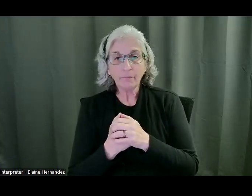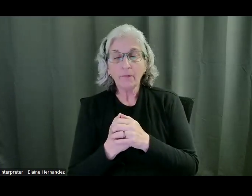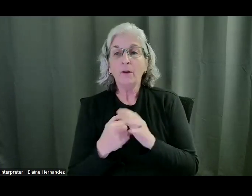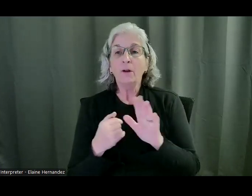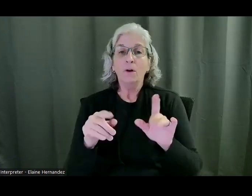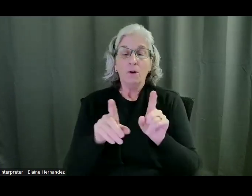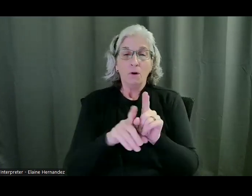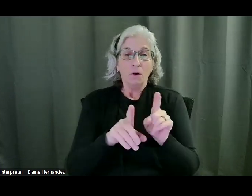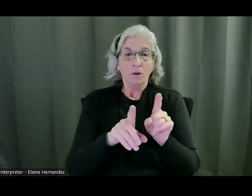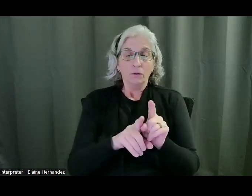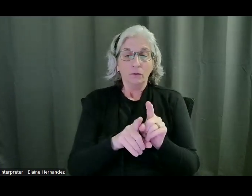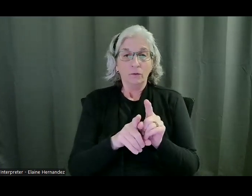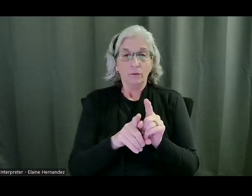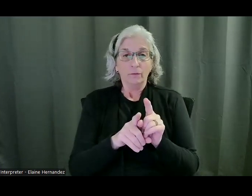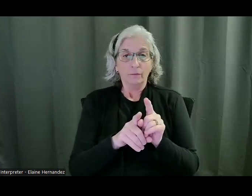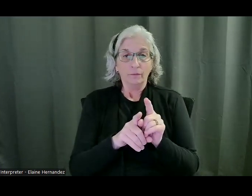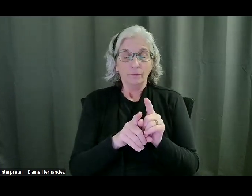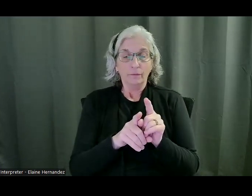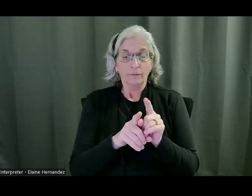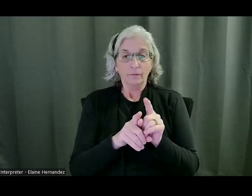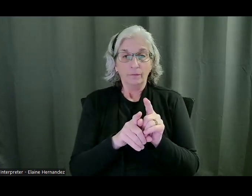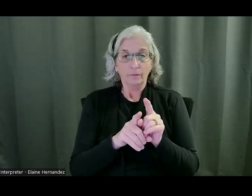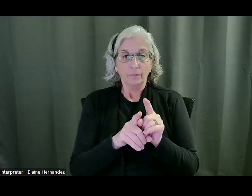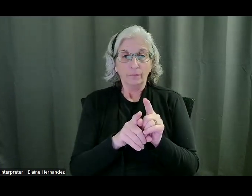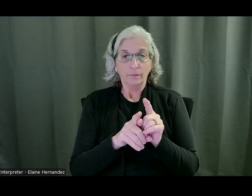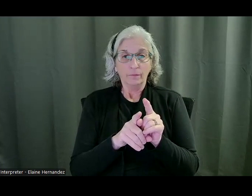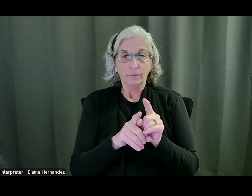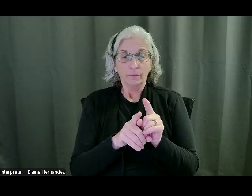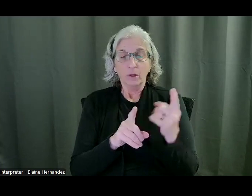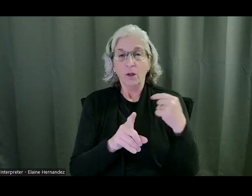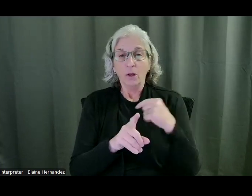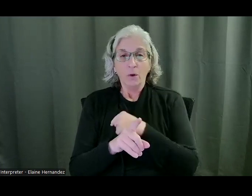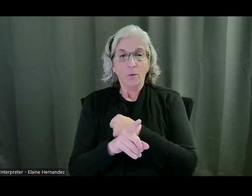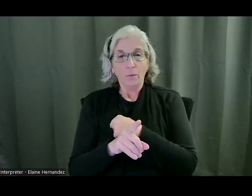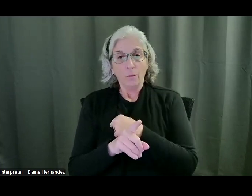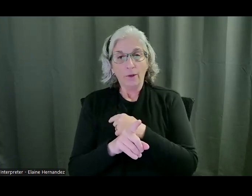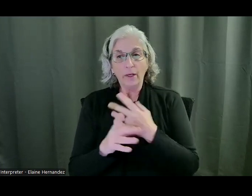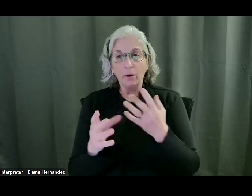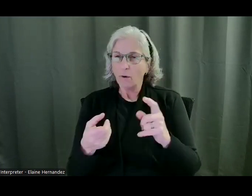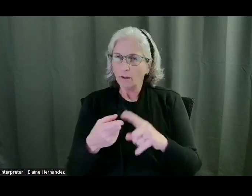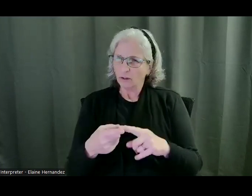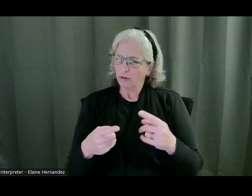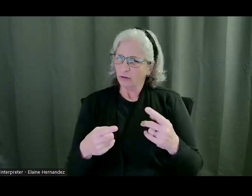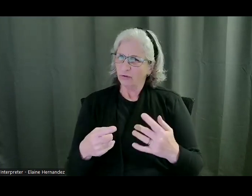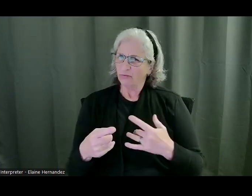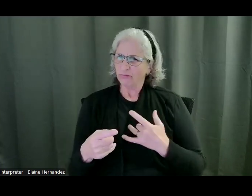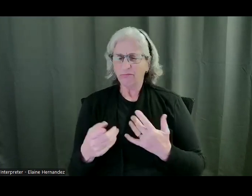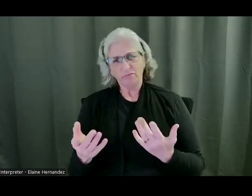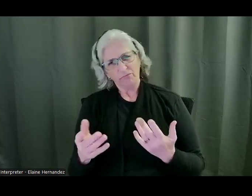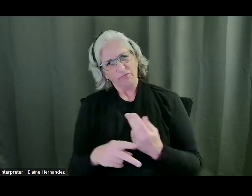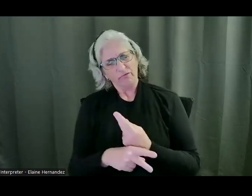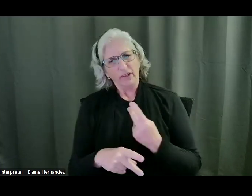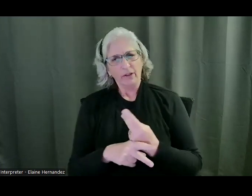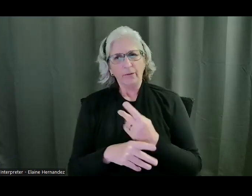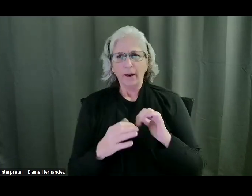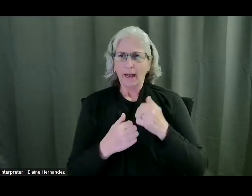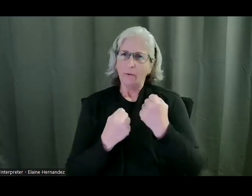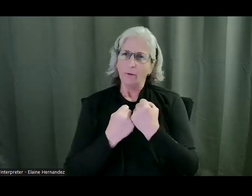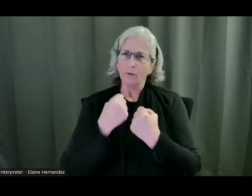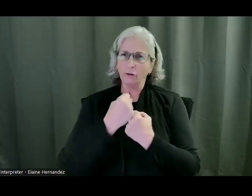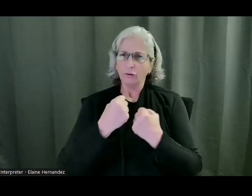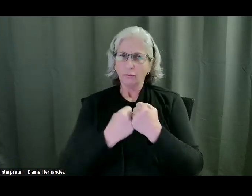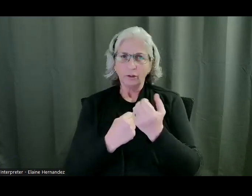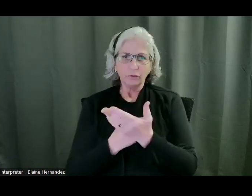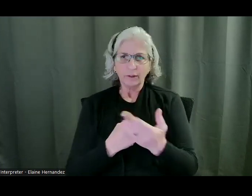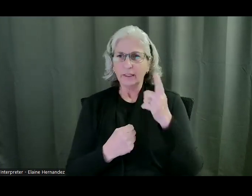also in terms of how we were structuring things with CSS, both in terms of how we did like the definitions and the